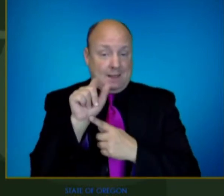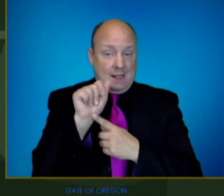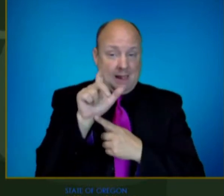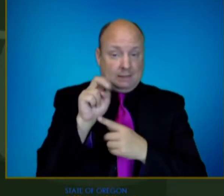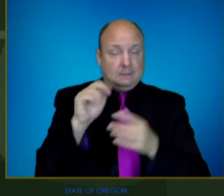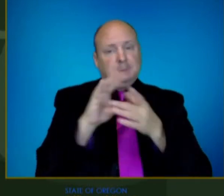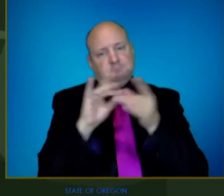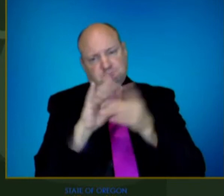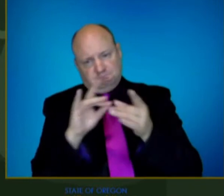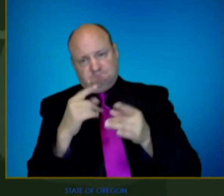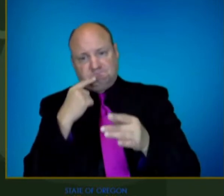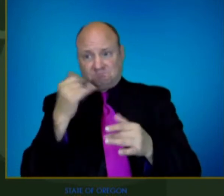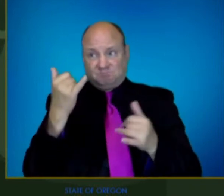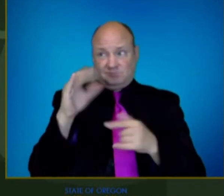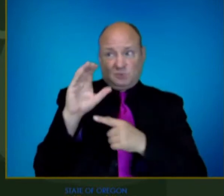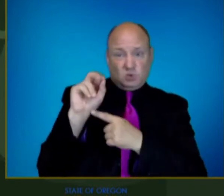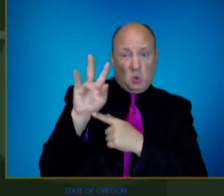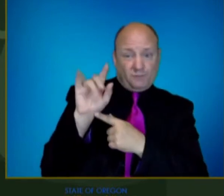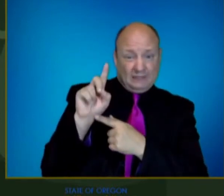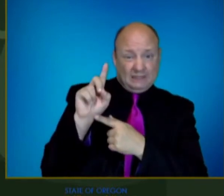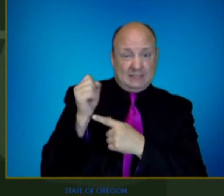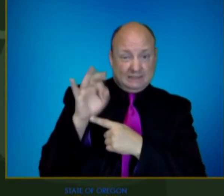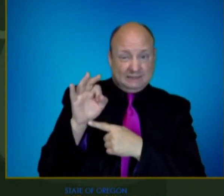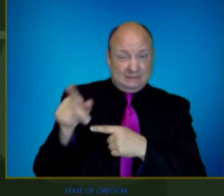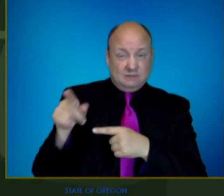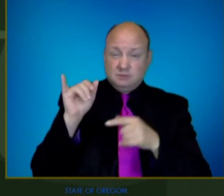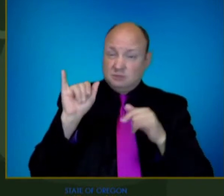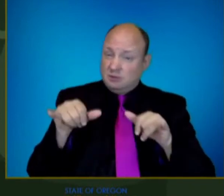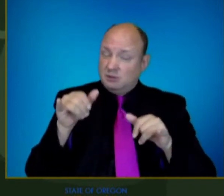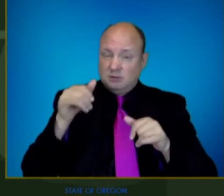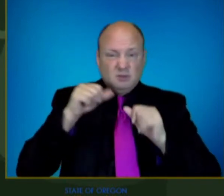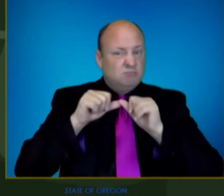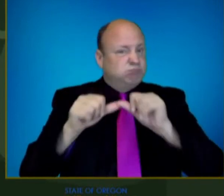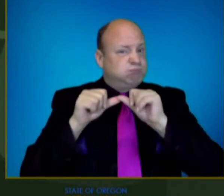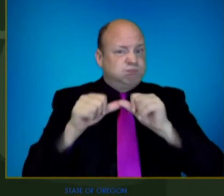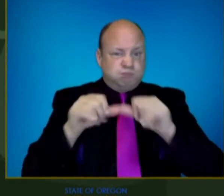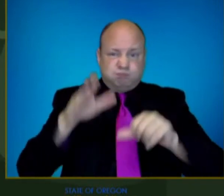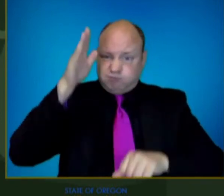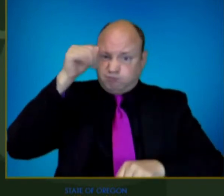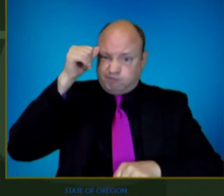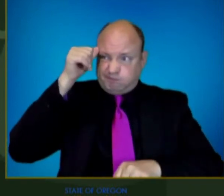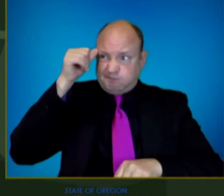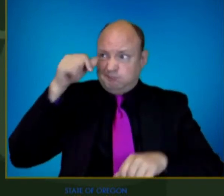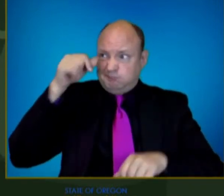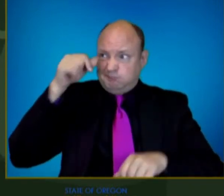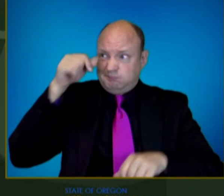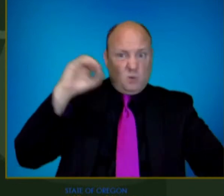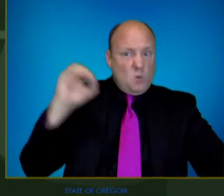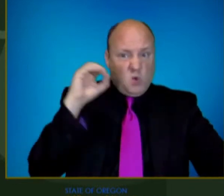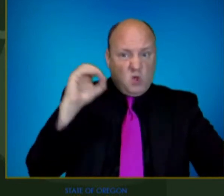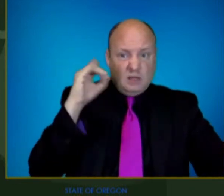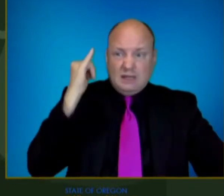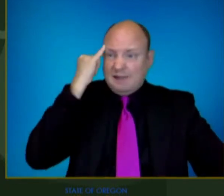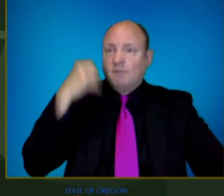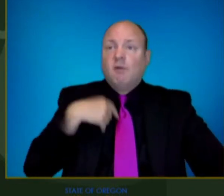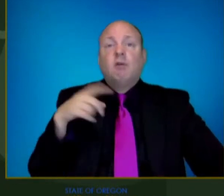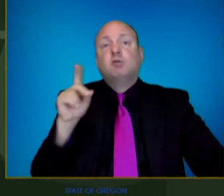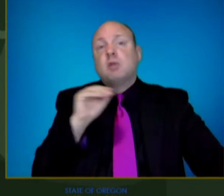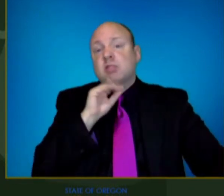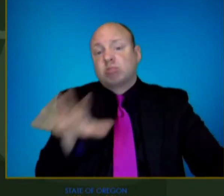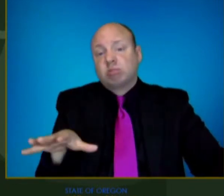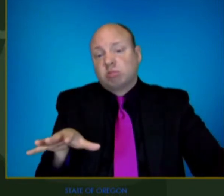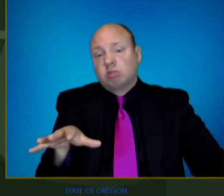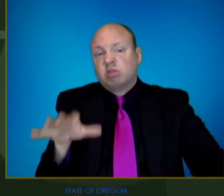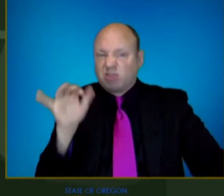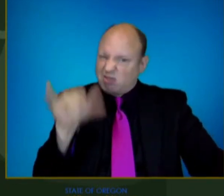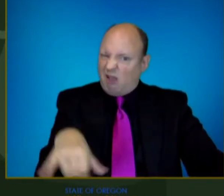Oregonians' receptivity to warnings about what will happen if we don't do certain things have been less and less. It's